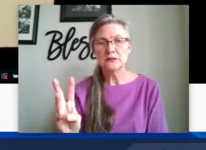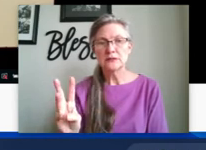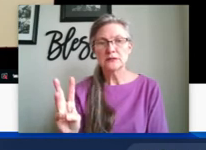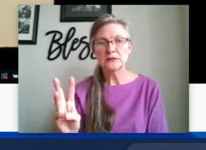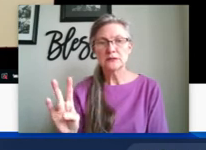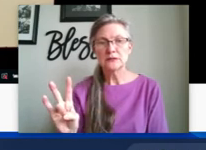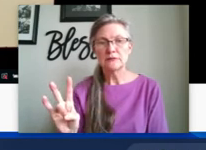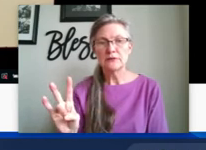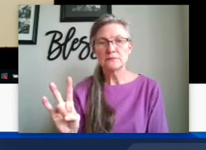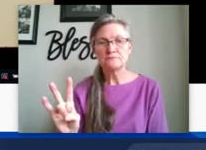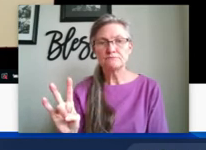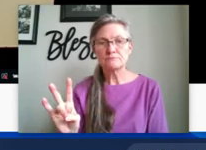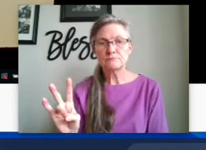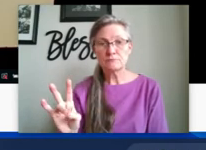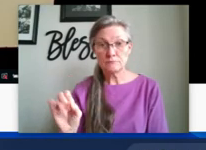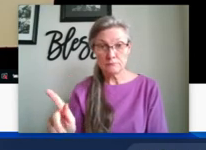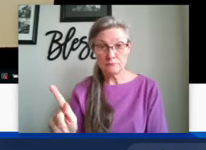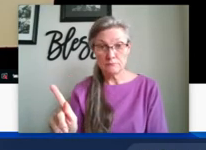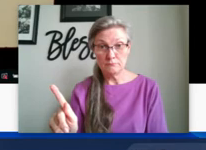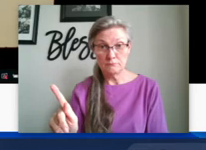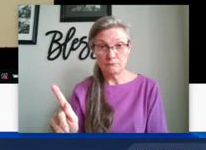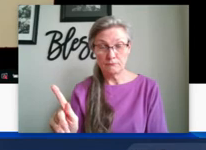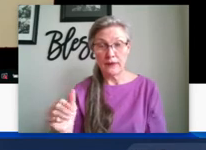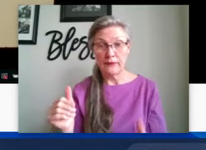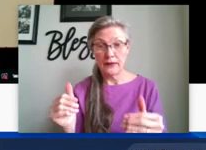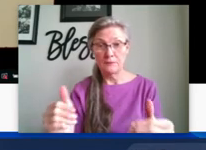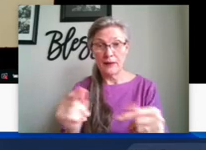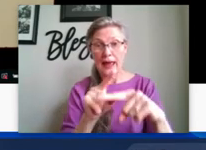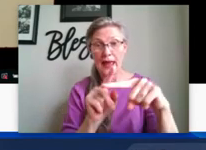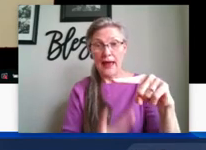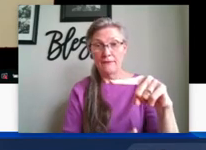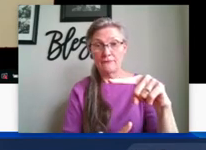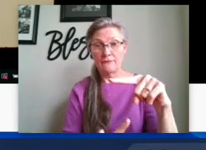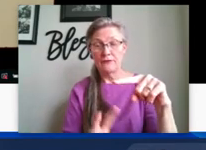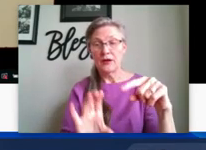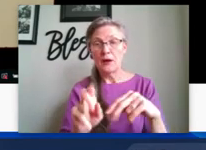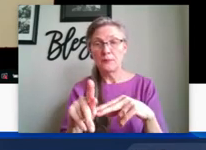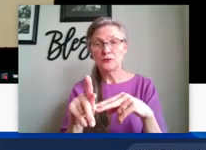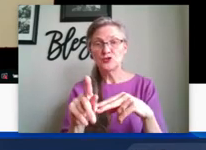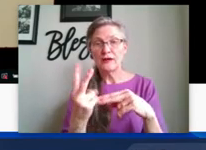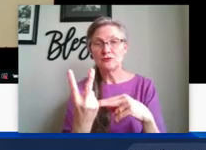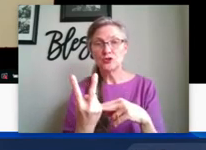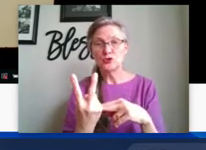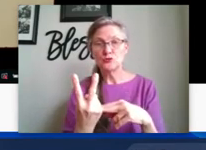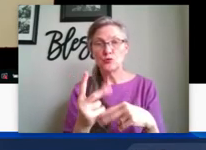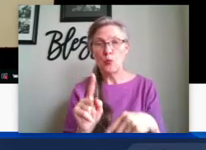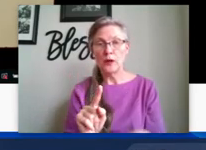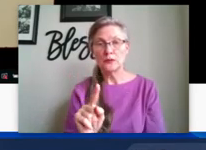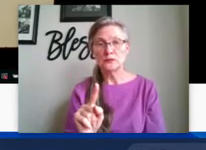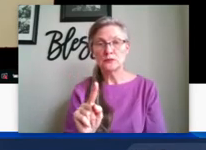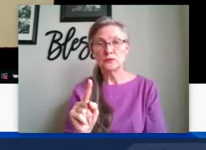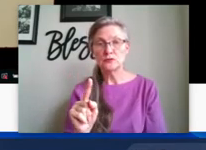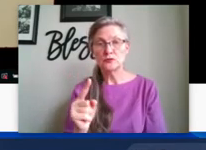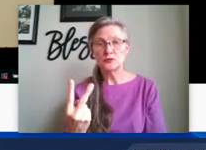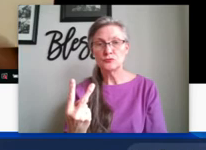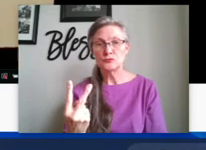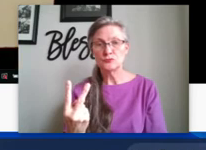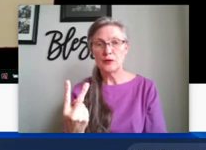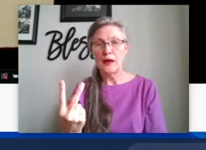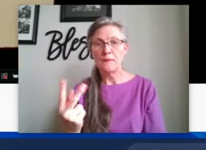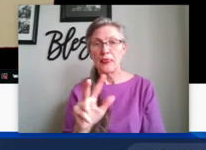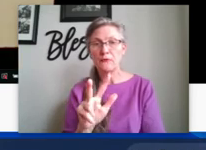6, 7. In my half cup section, I should have 2, so I'll put 2 marks, 1, 2. And